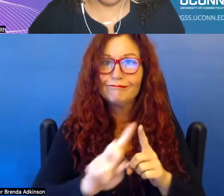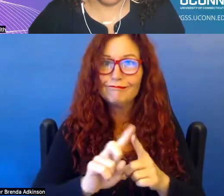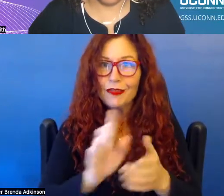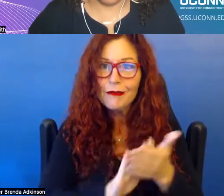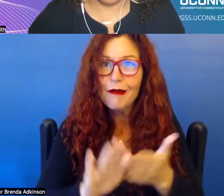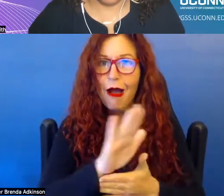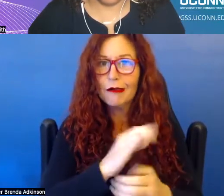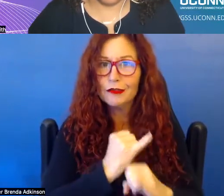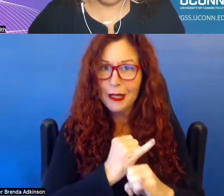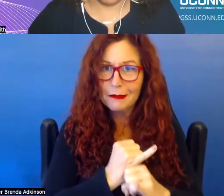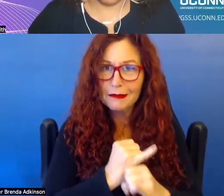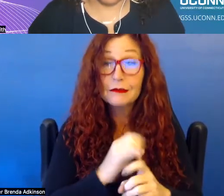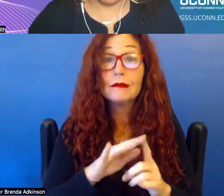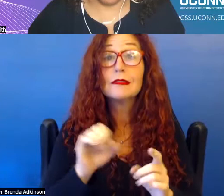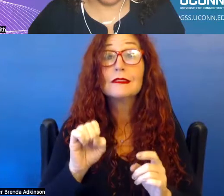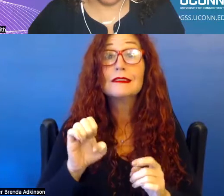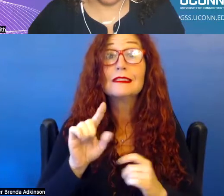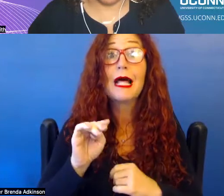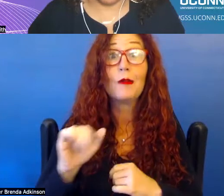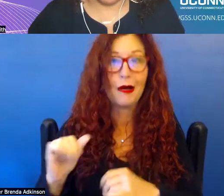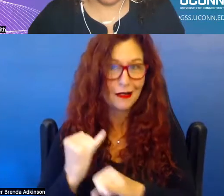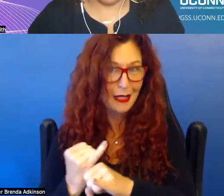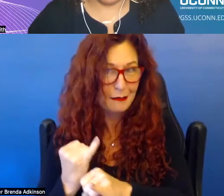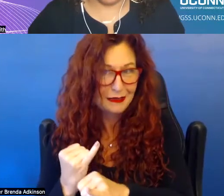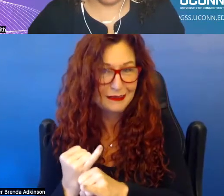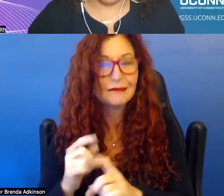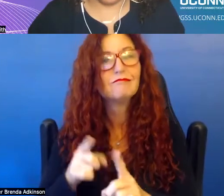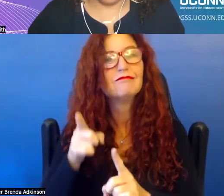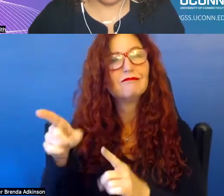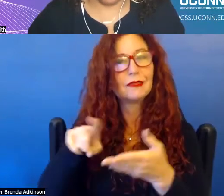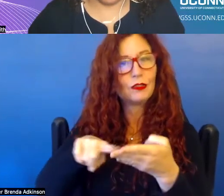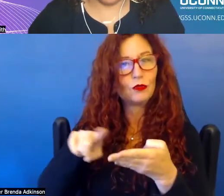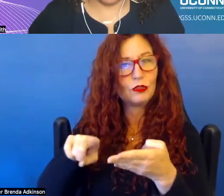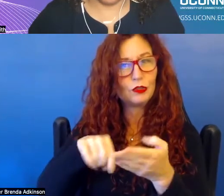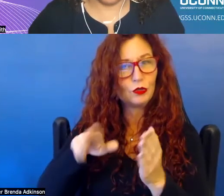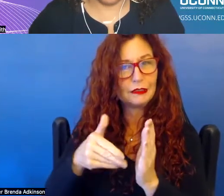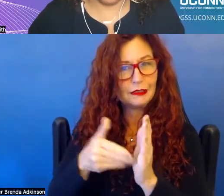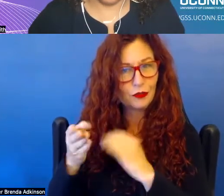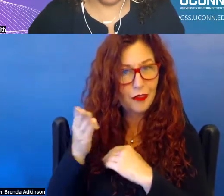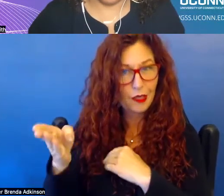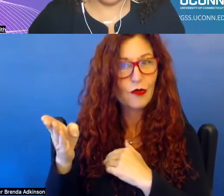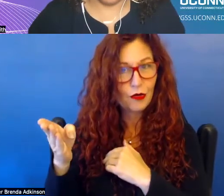Women's Resource and Research and Resource Center, founded by Dr. Beverly Guy-Sheftall, and